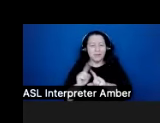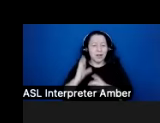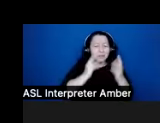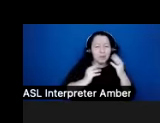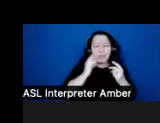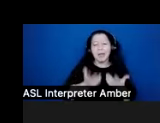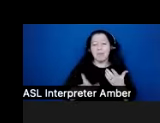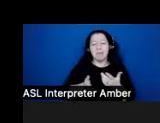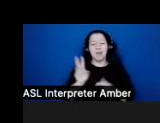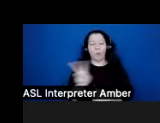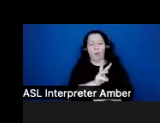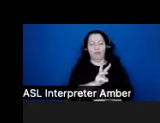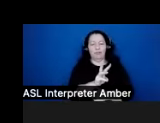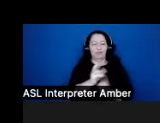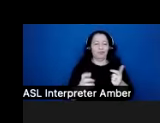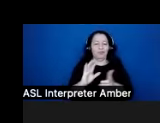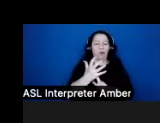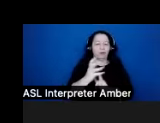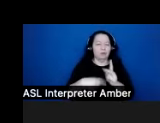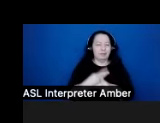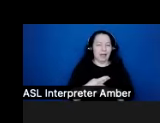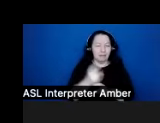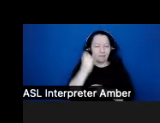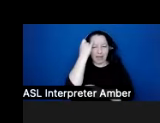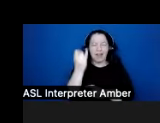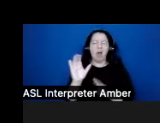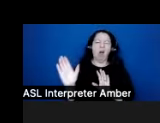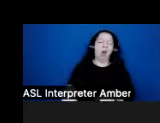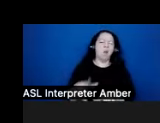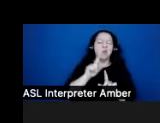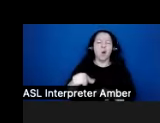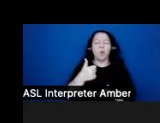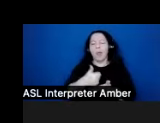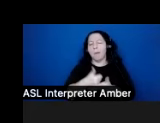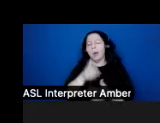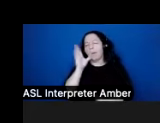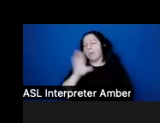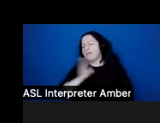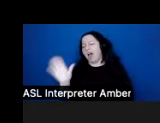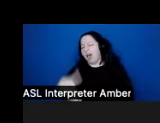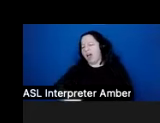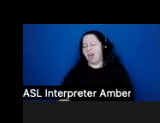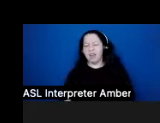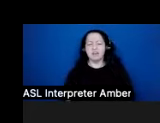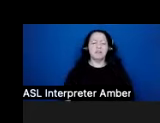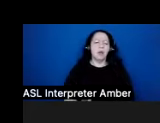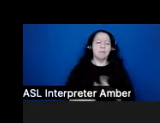Western notions of like, oh, you can just go to therapy here. Oh, just be resilient. It'll be fine.